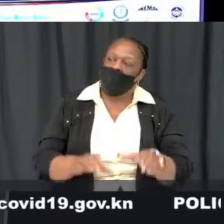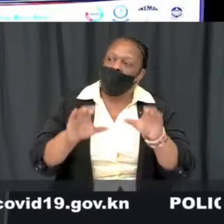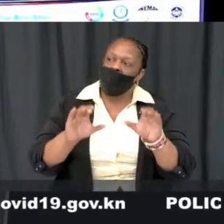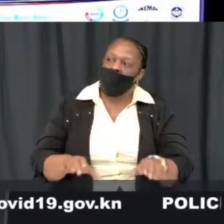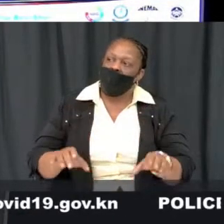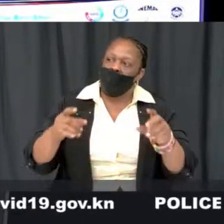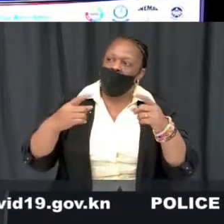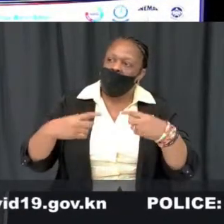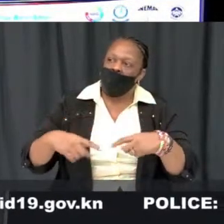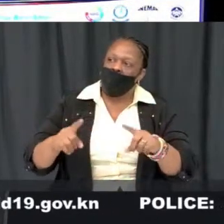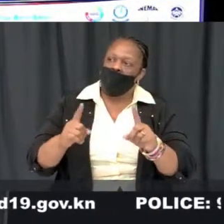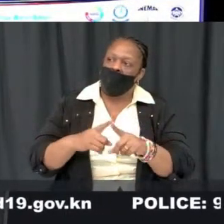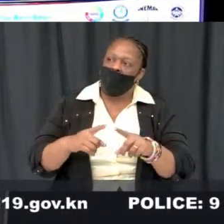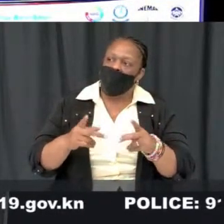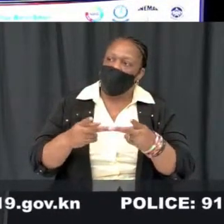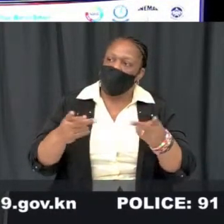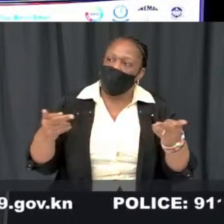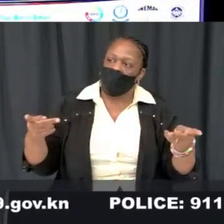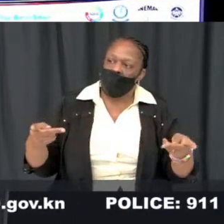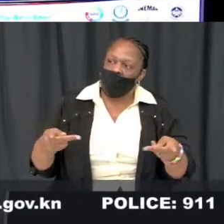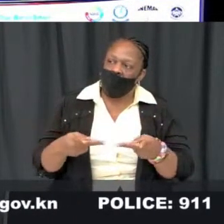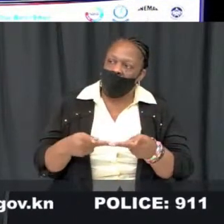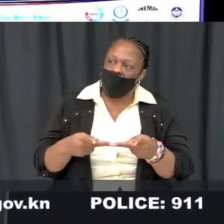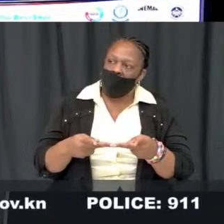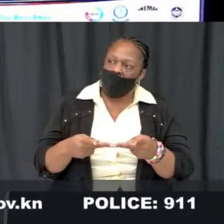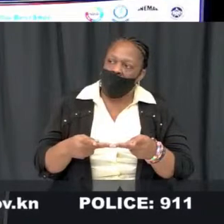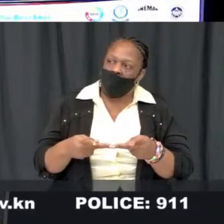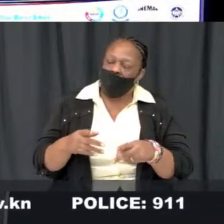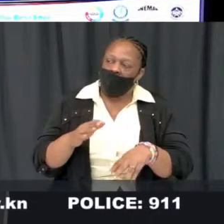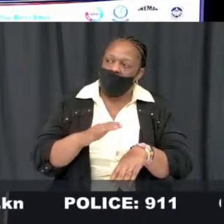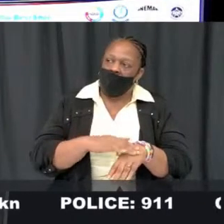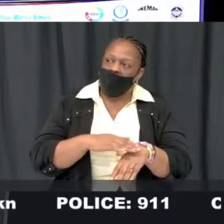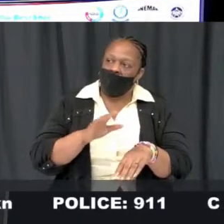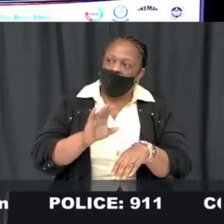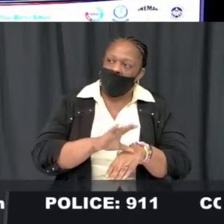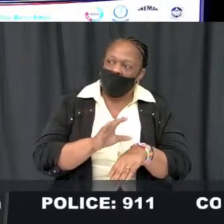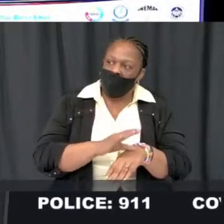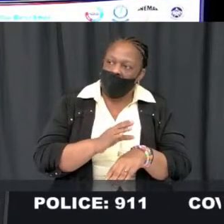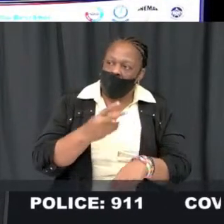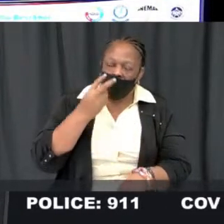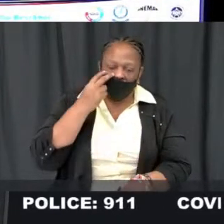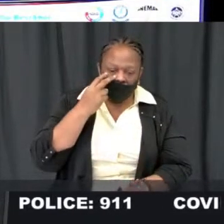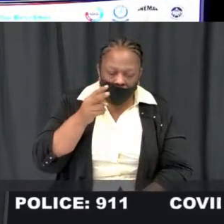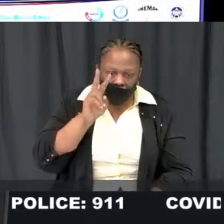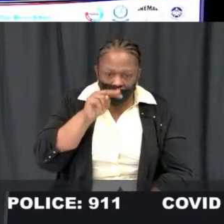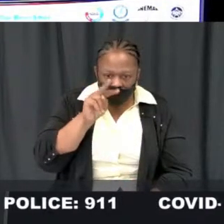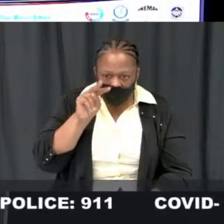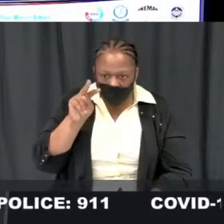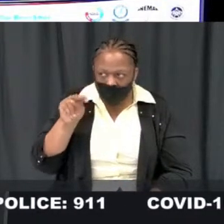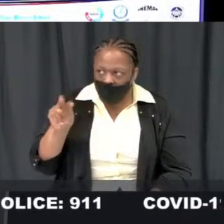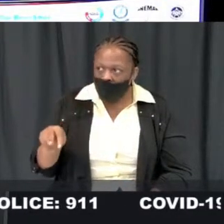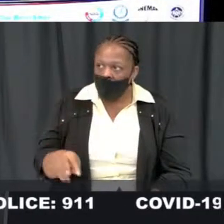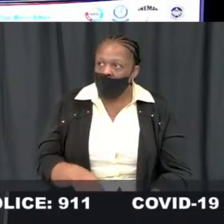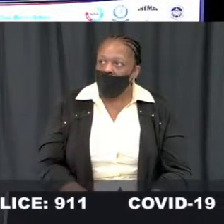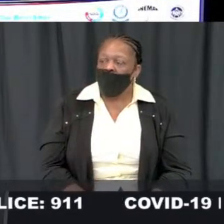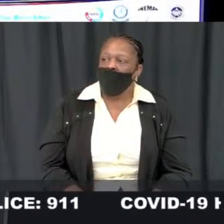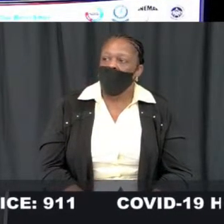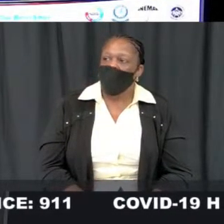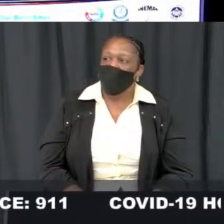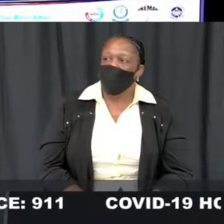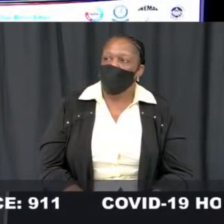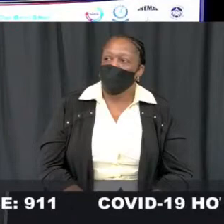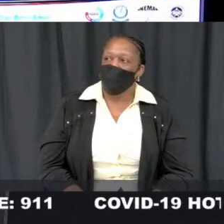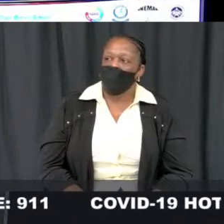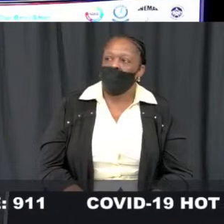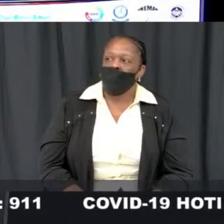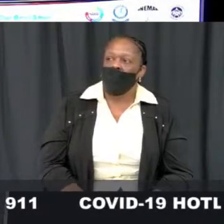And so if you log on to any reputable site, you will see that after the first shot of the